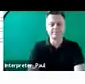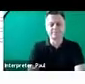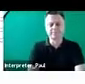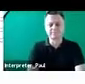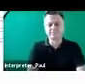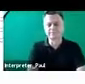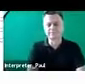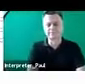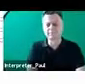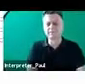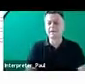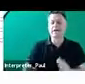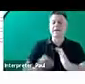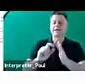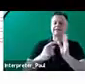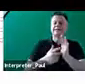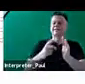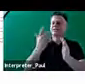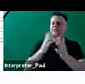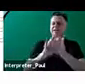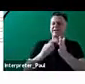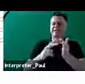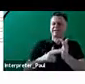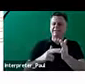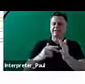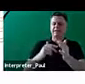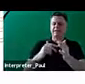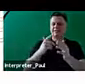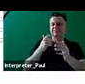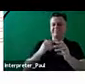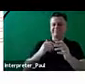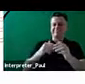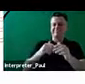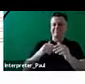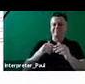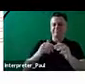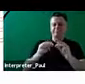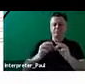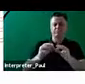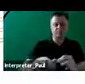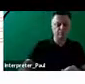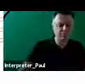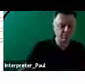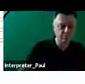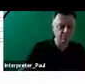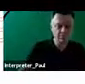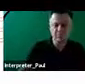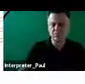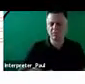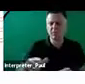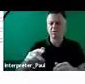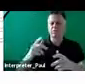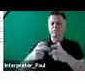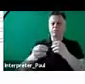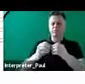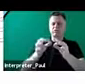Sorry, it's Darlene here, Helen. We're having a bit of trouble back in the back end in trying to get the interpreter up and you. So David was on the phone